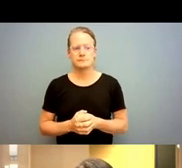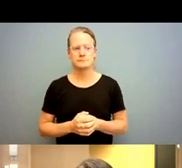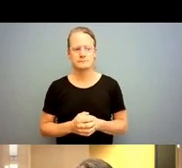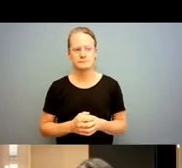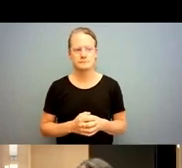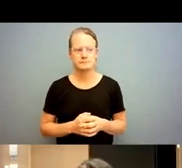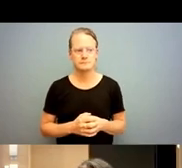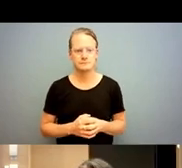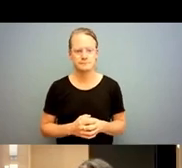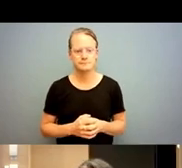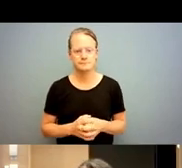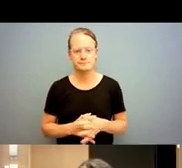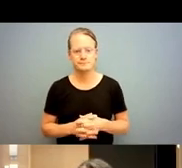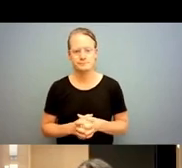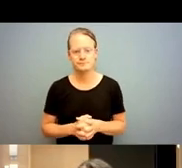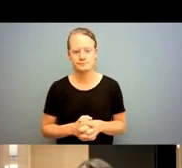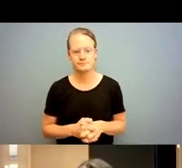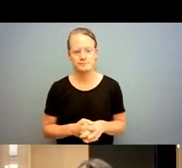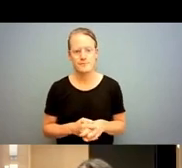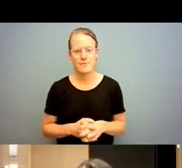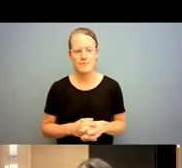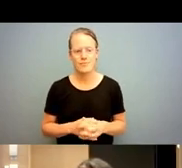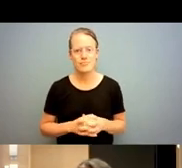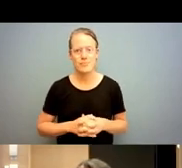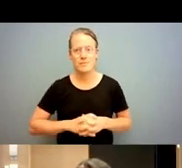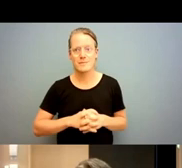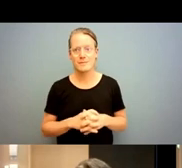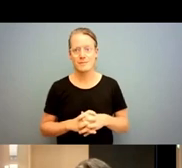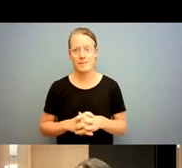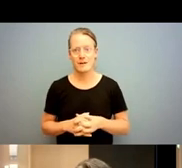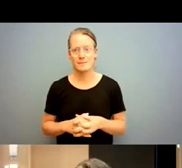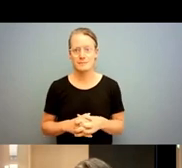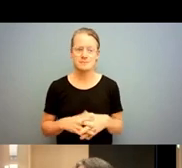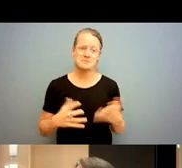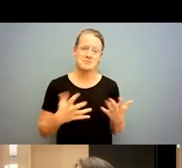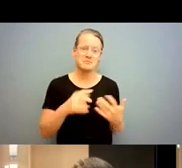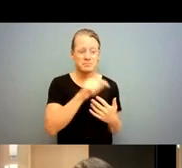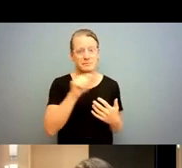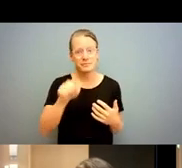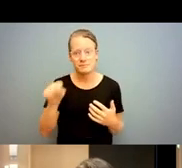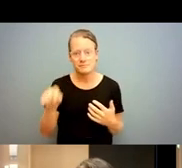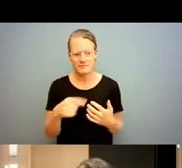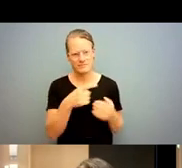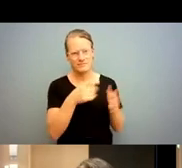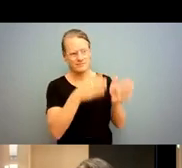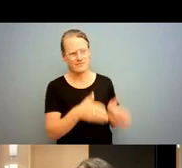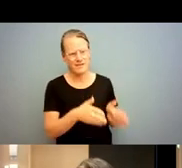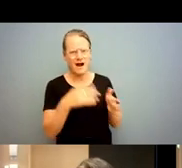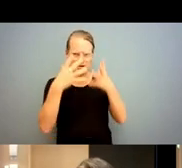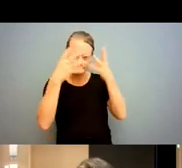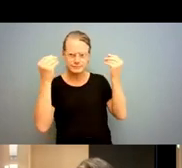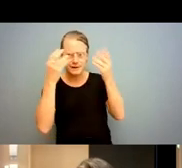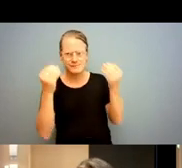muiste. Täällä väives kaatsalta munje. Muusaltan vuo hiehpani koniin muihtee.